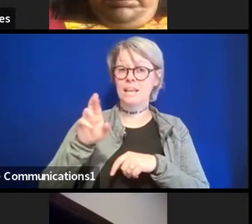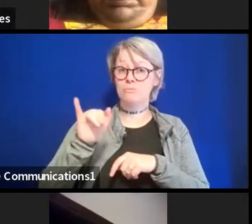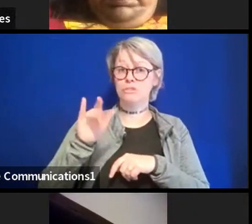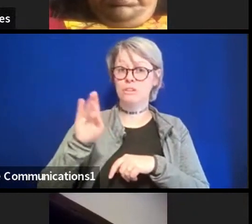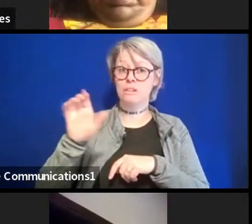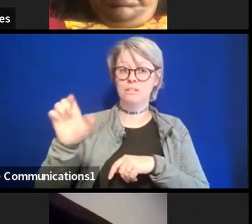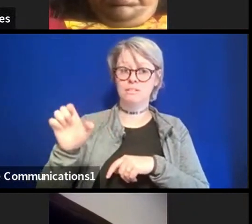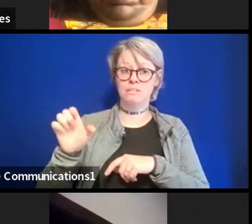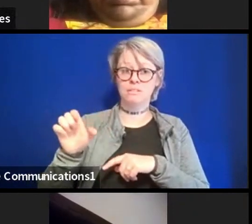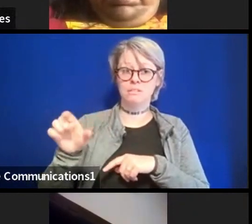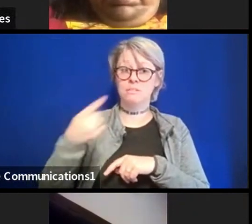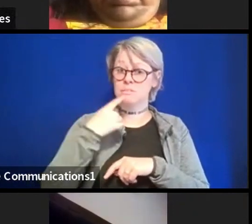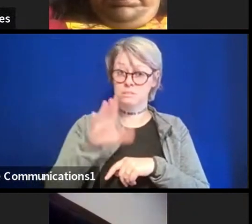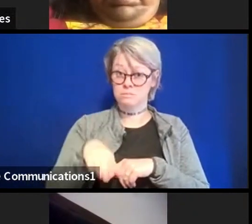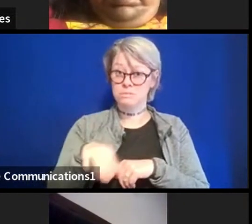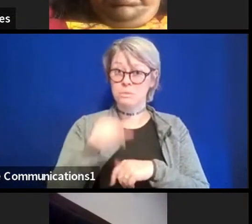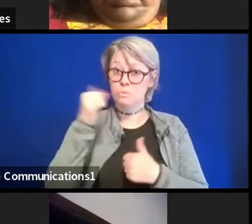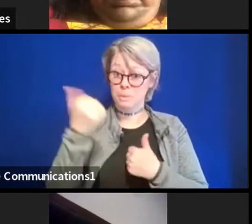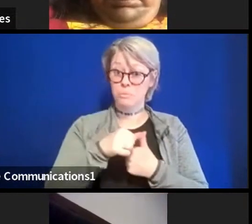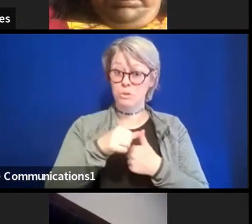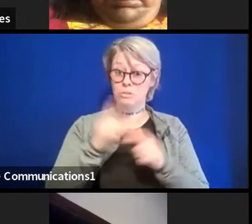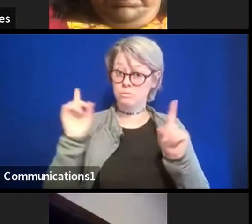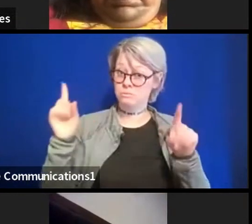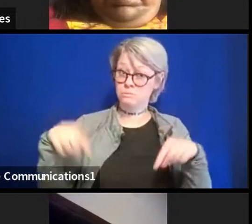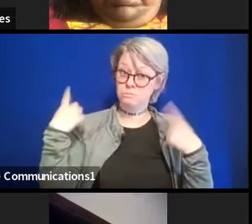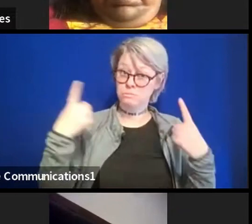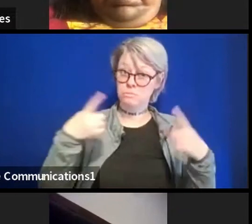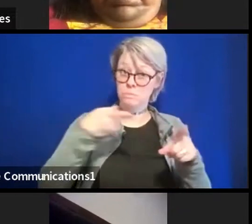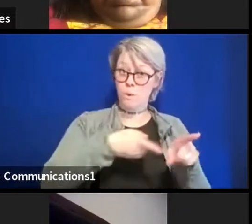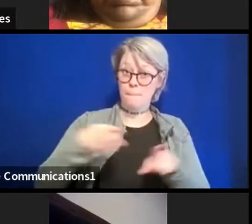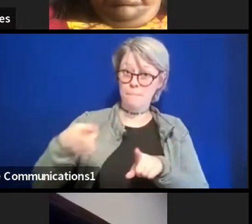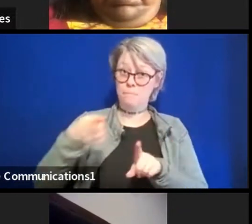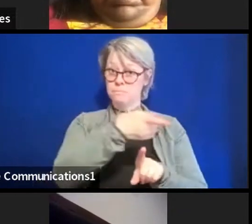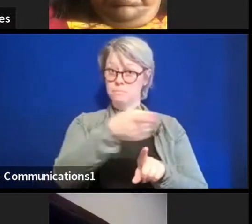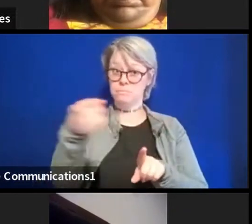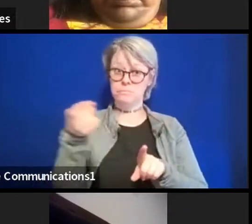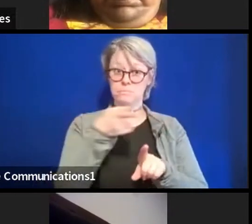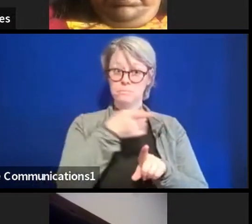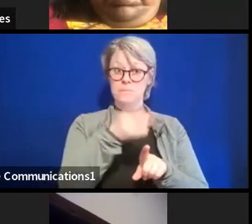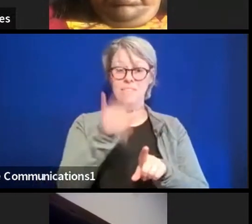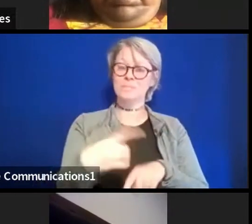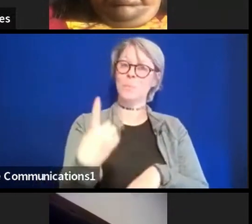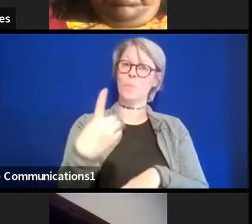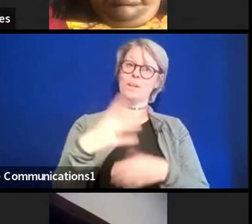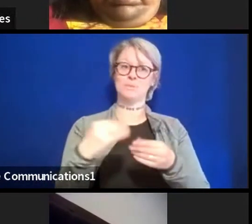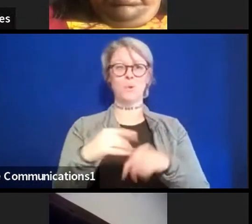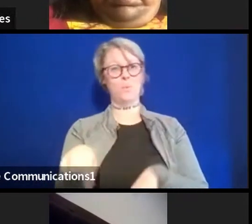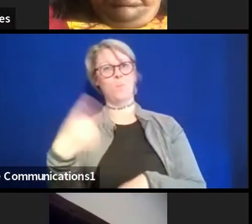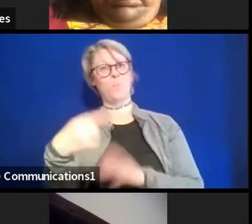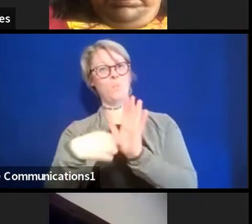basically, let's remember that what's happened to each of you, these aren't